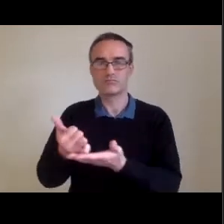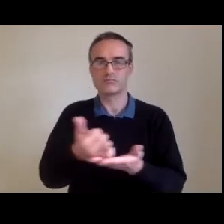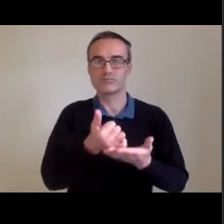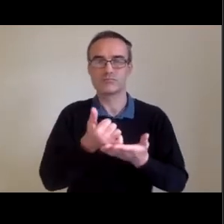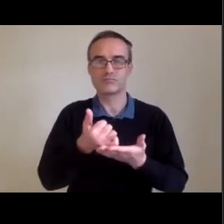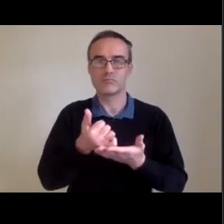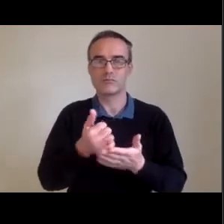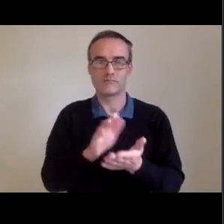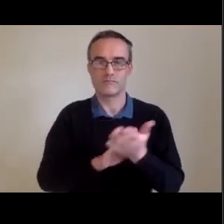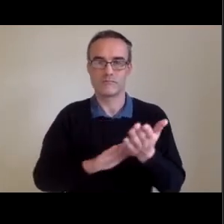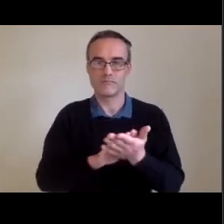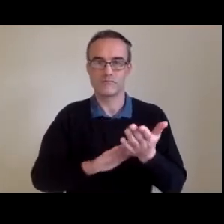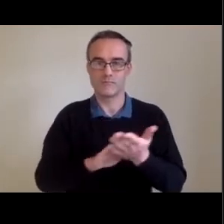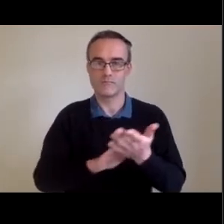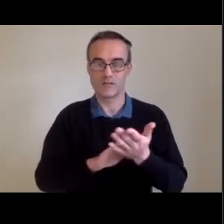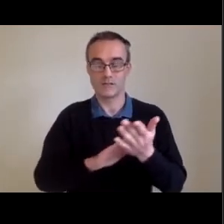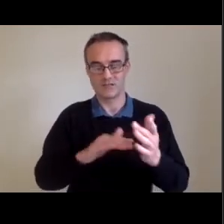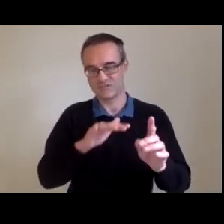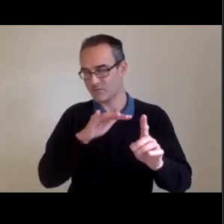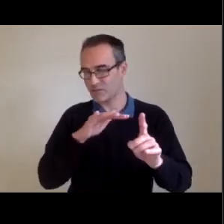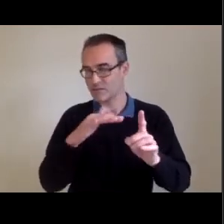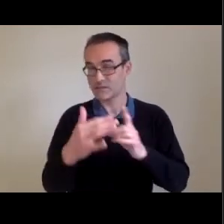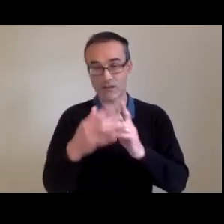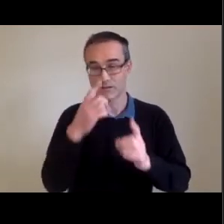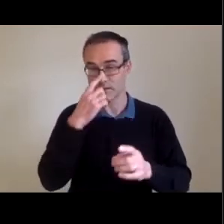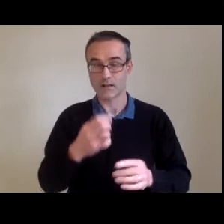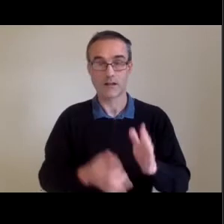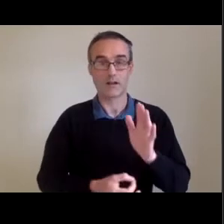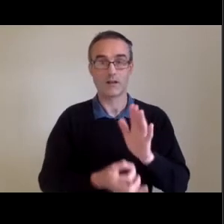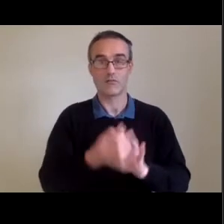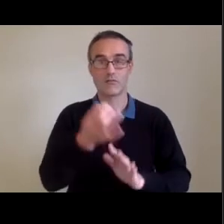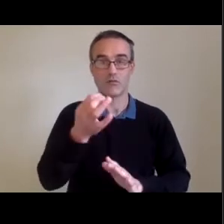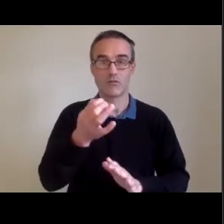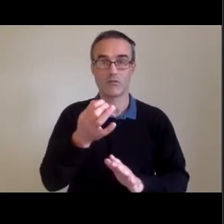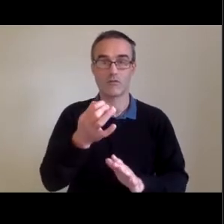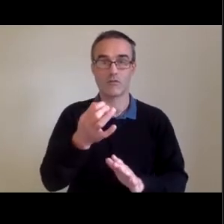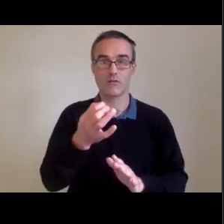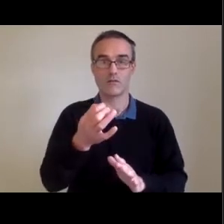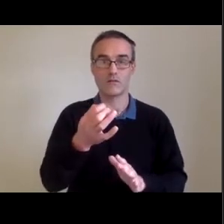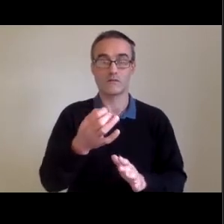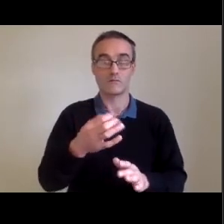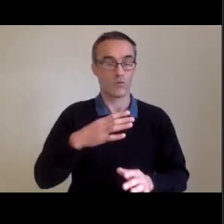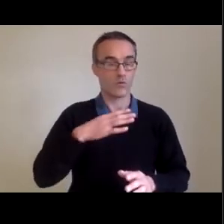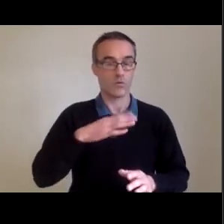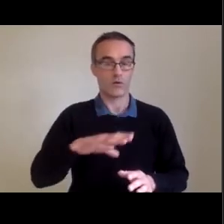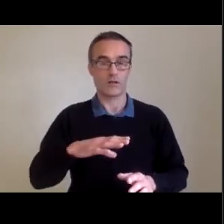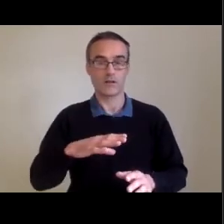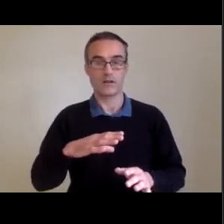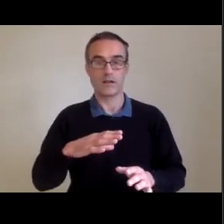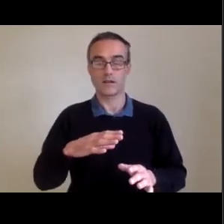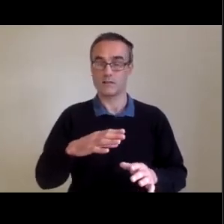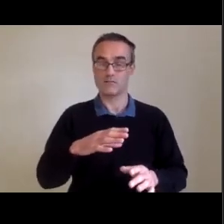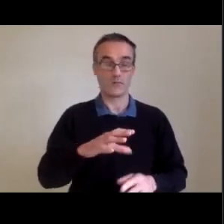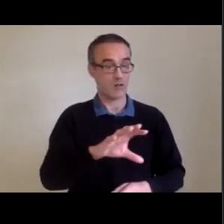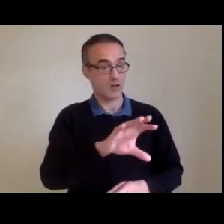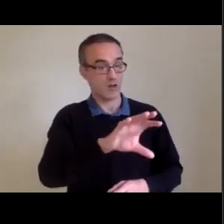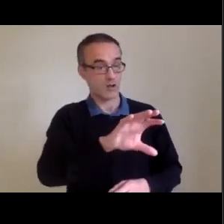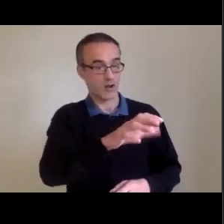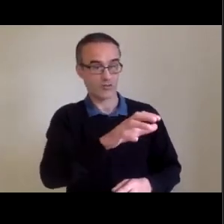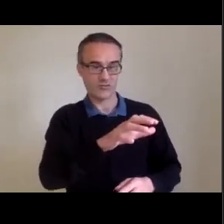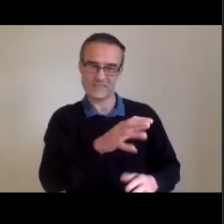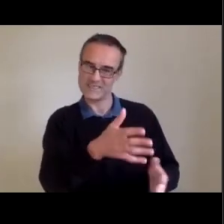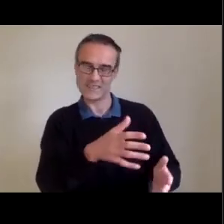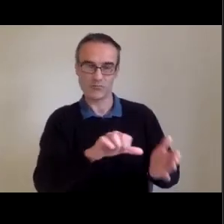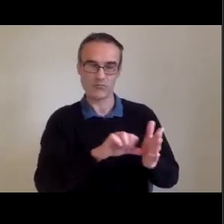Societies, where we can reach out and support those countries, not just Nigeria. Nigeria is only a